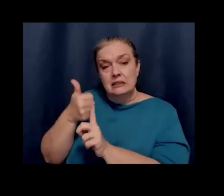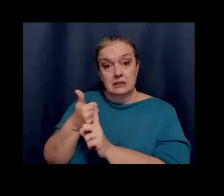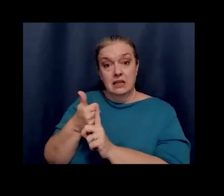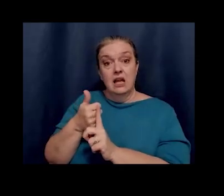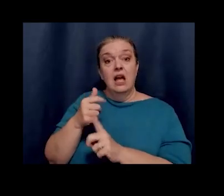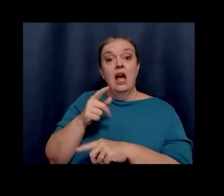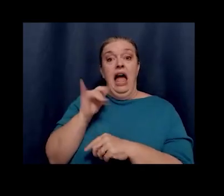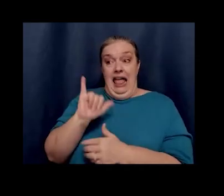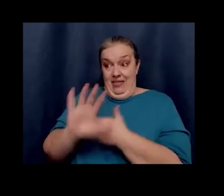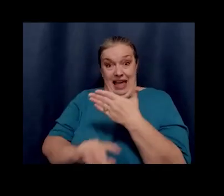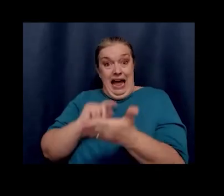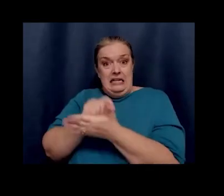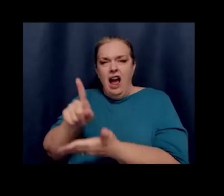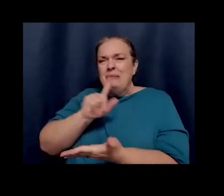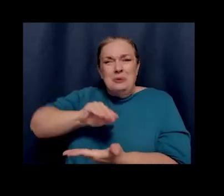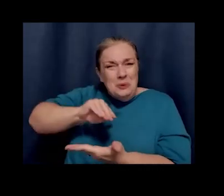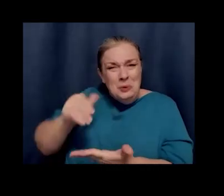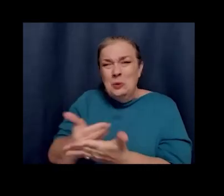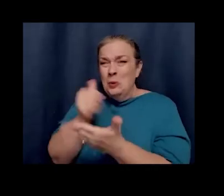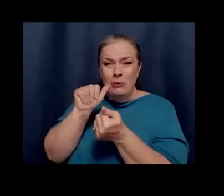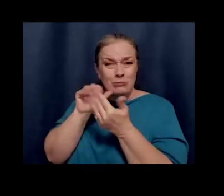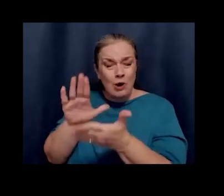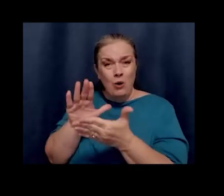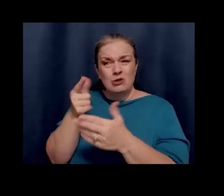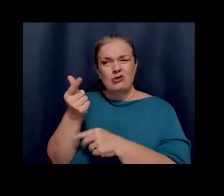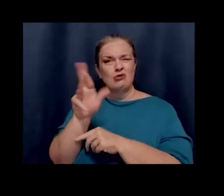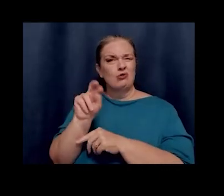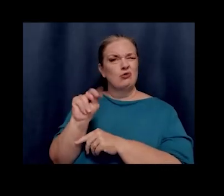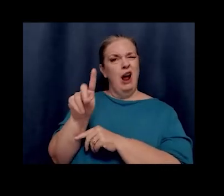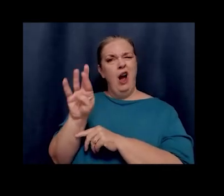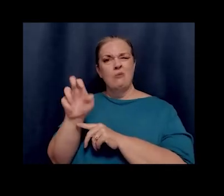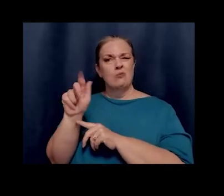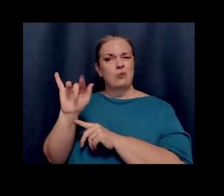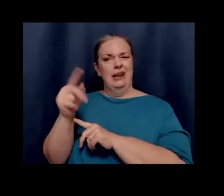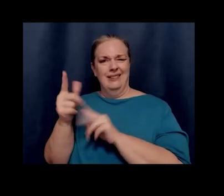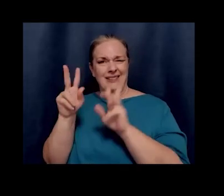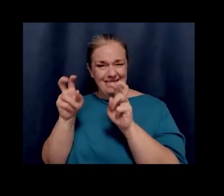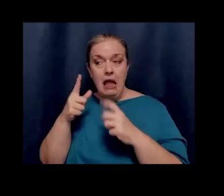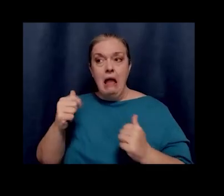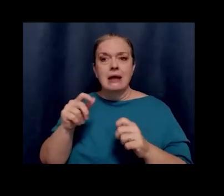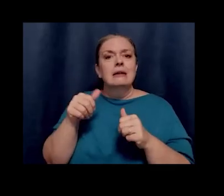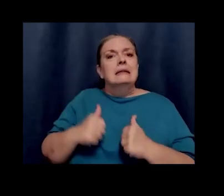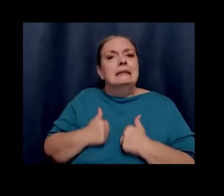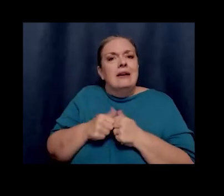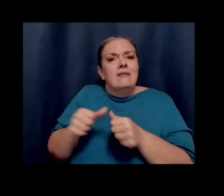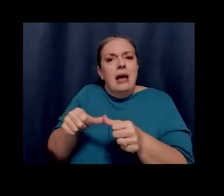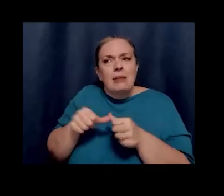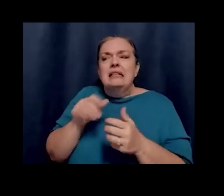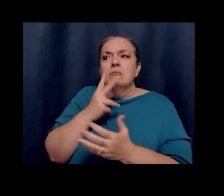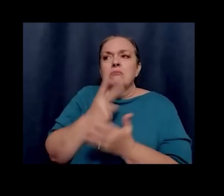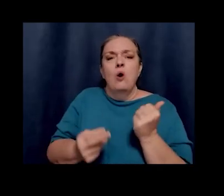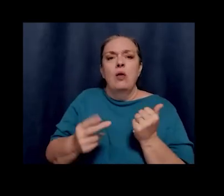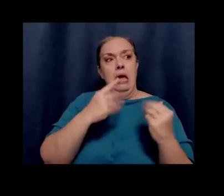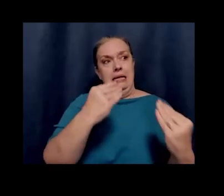and groundbreaking in their own eras, and who lived in places that both inspired them and were transformed by